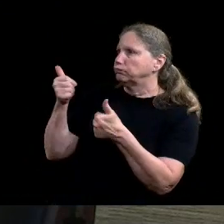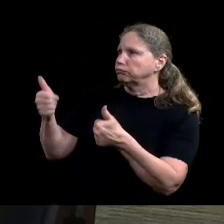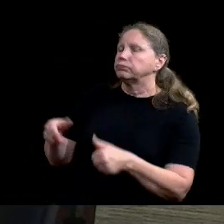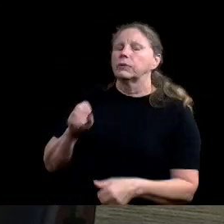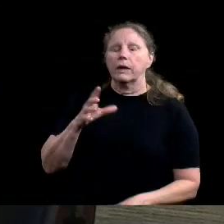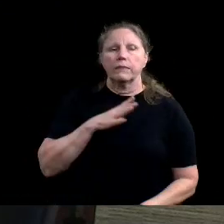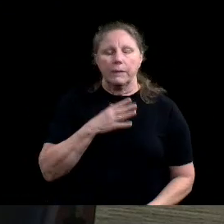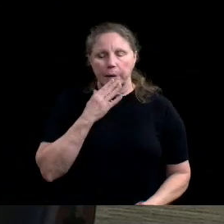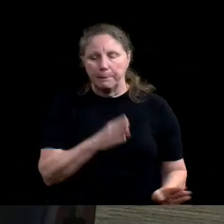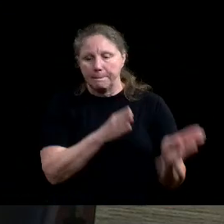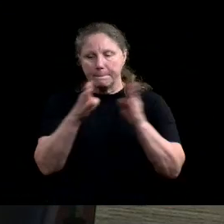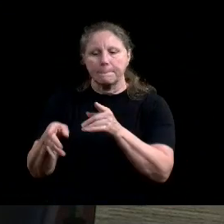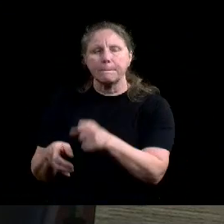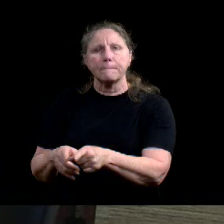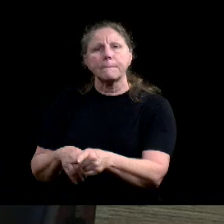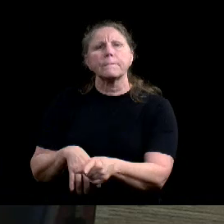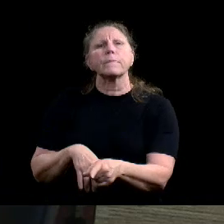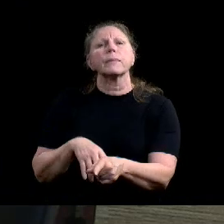KCEM.